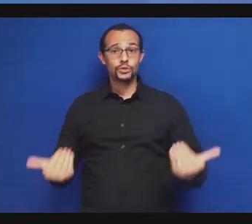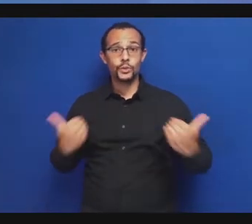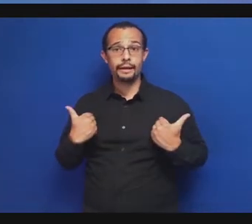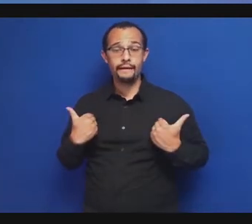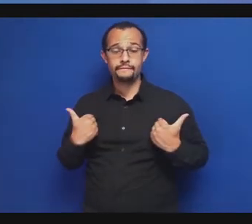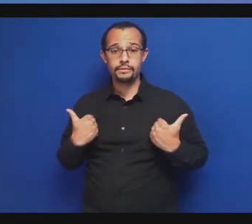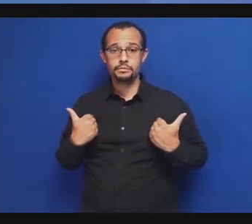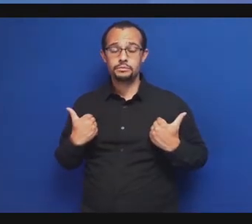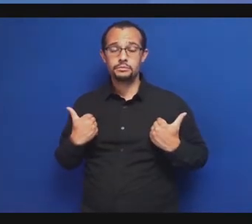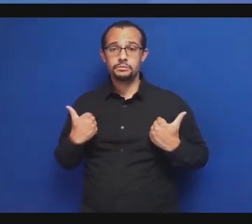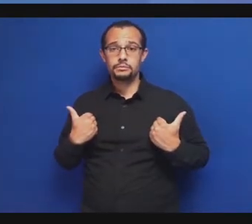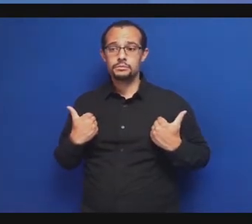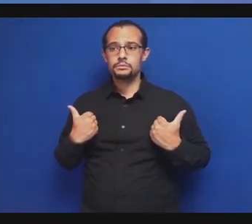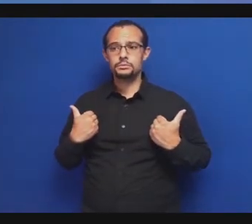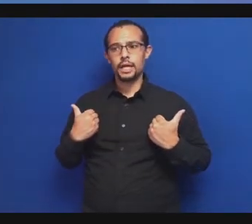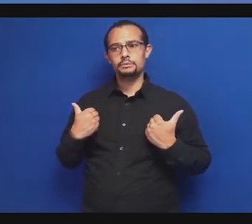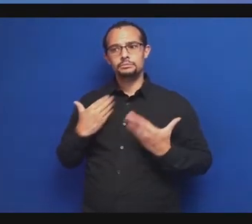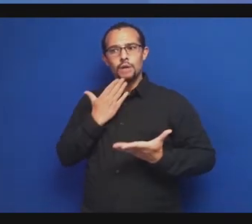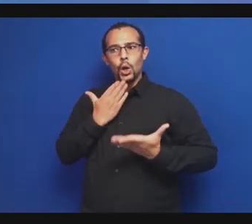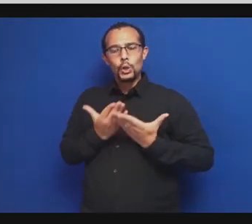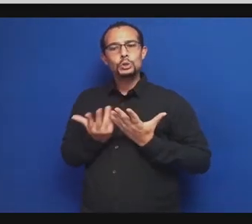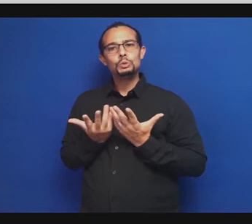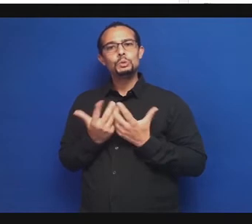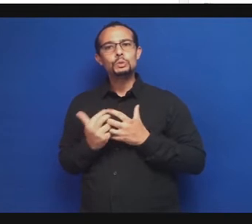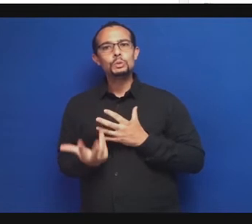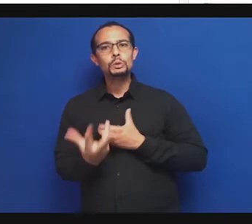support. And finally,